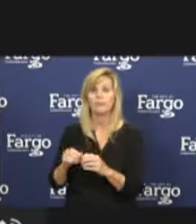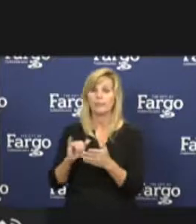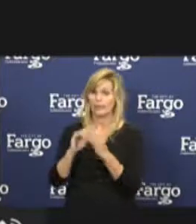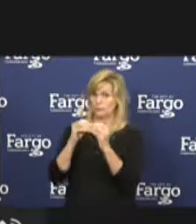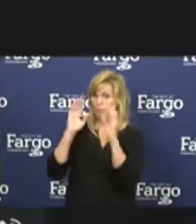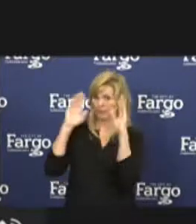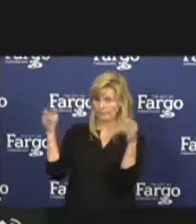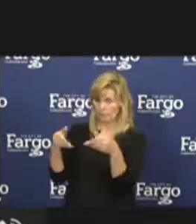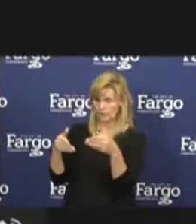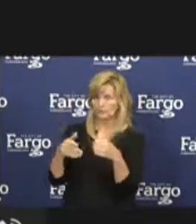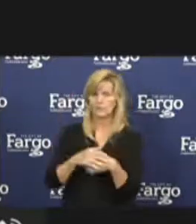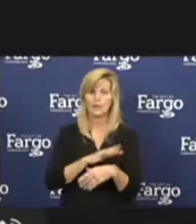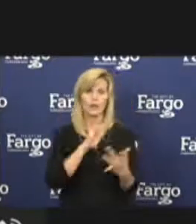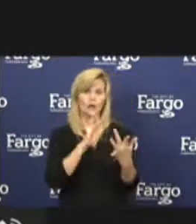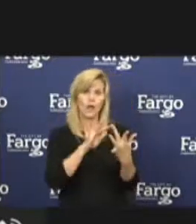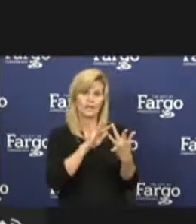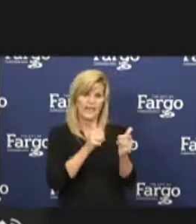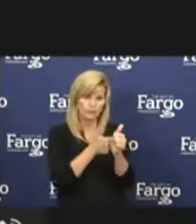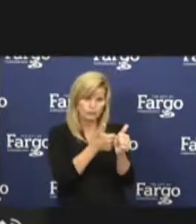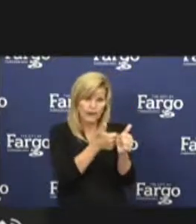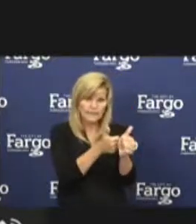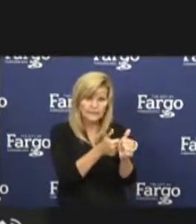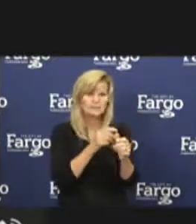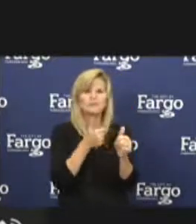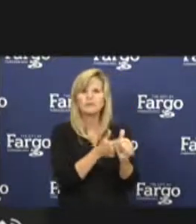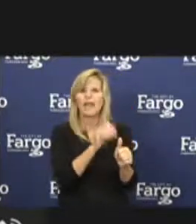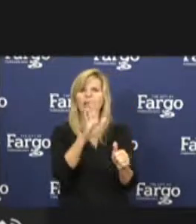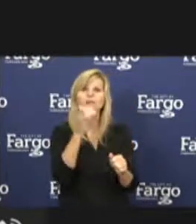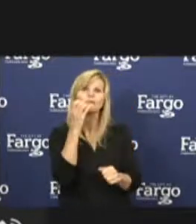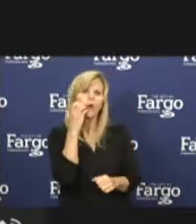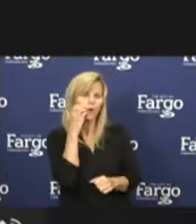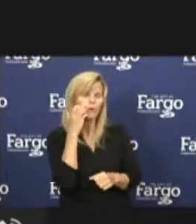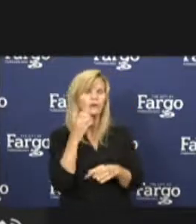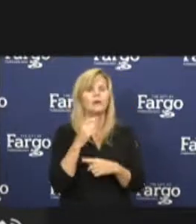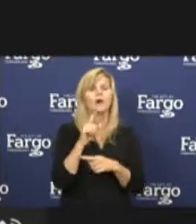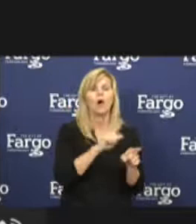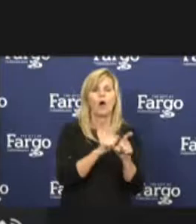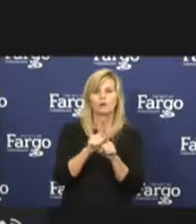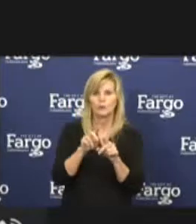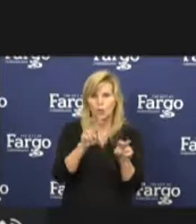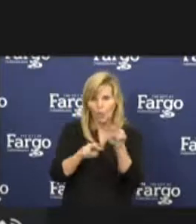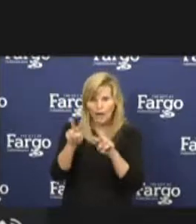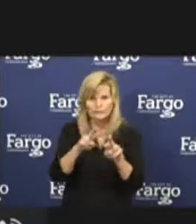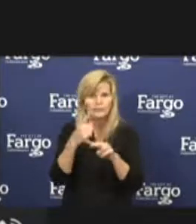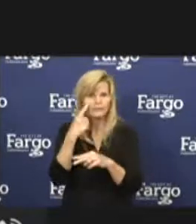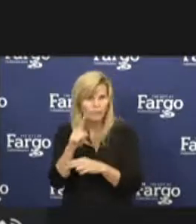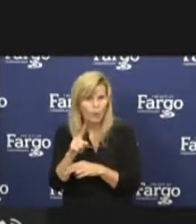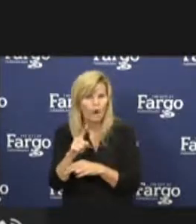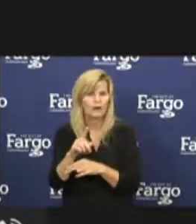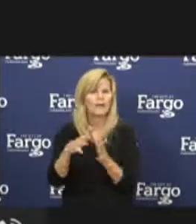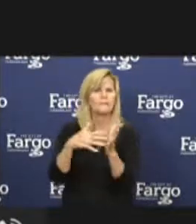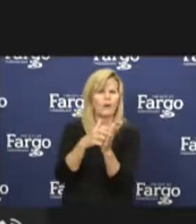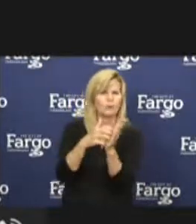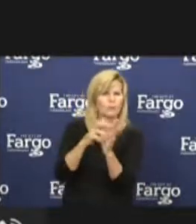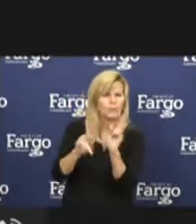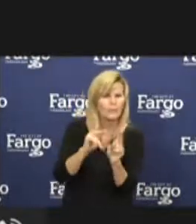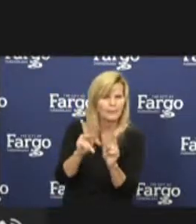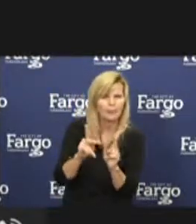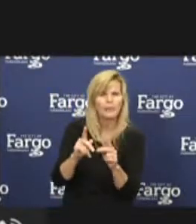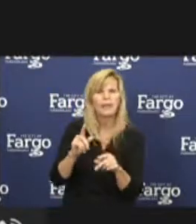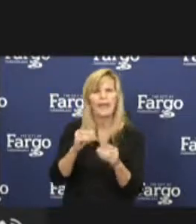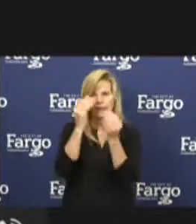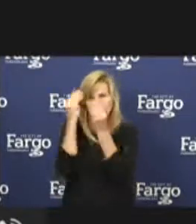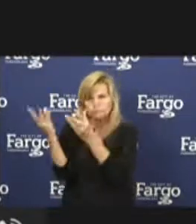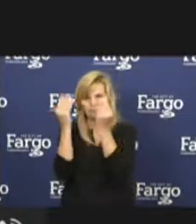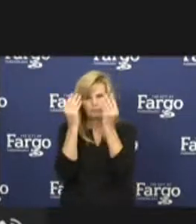focused, contact tracing, expanded resources for vulnerable populations, and enhanced awareness in